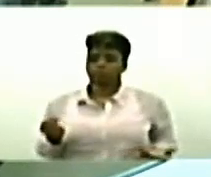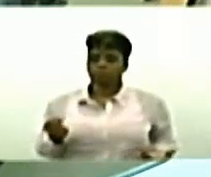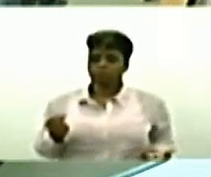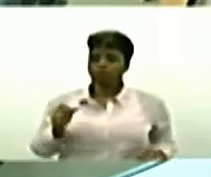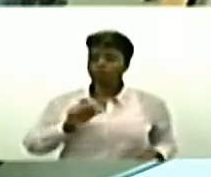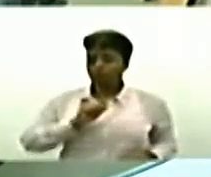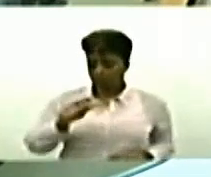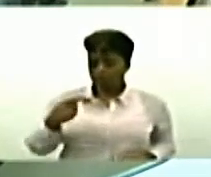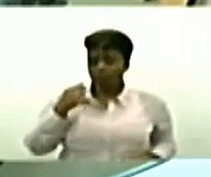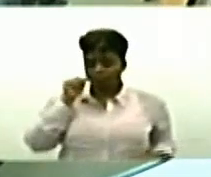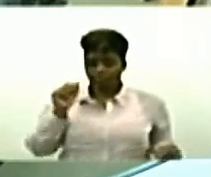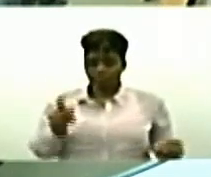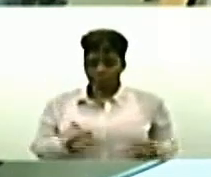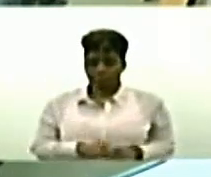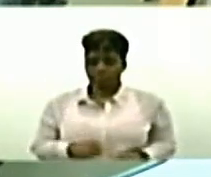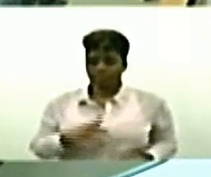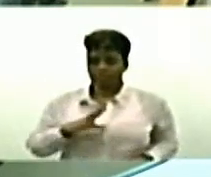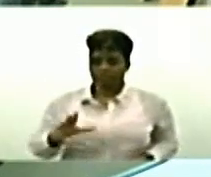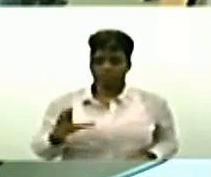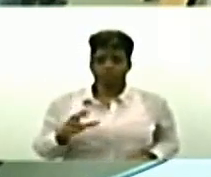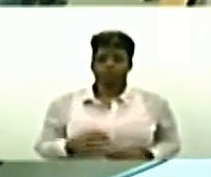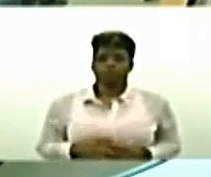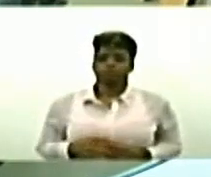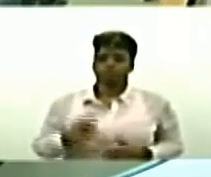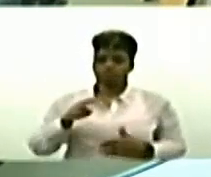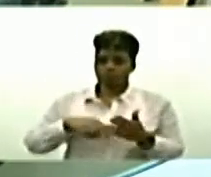think the ayes have it. The ayes do have it.